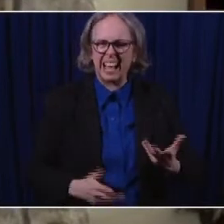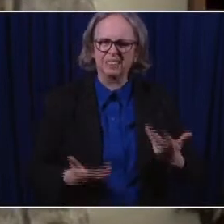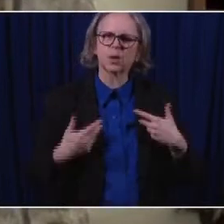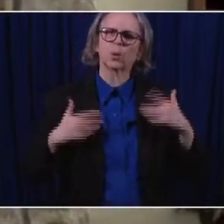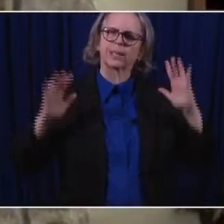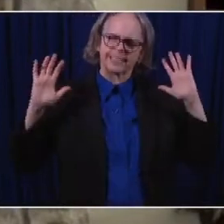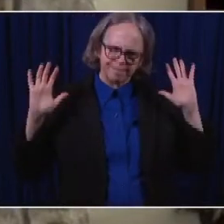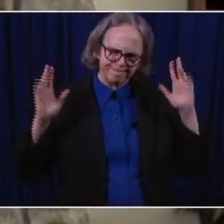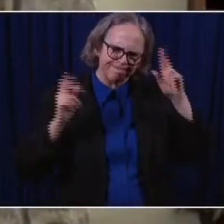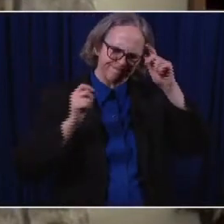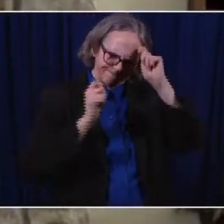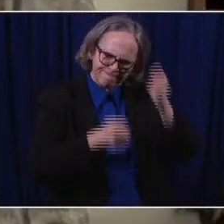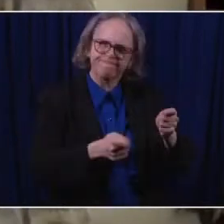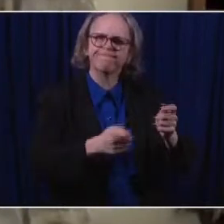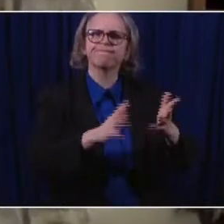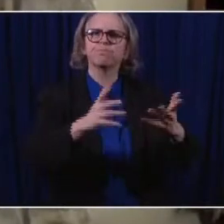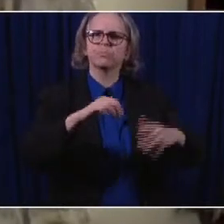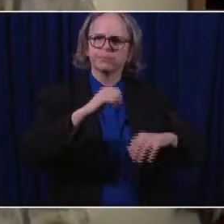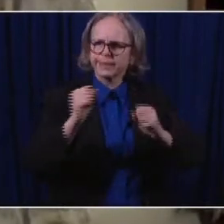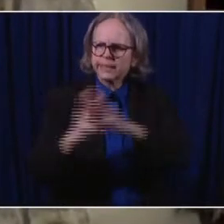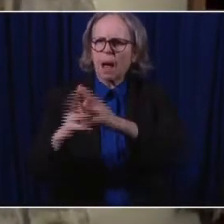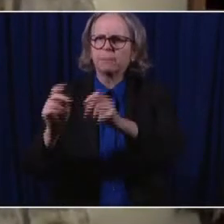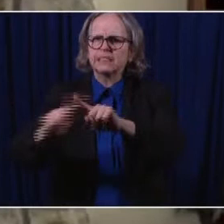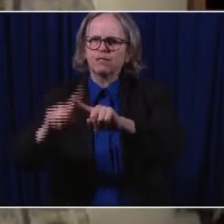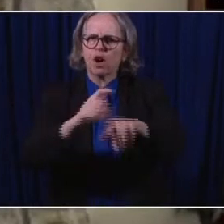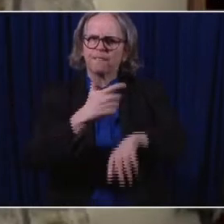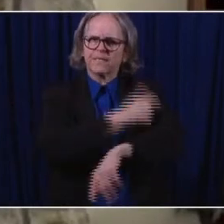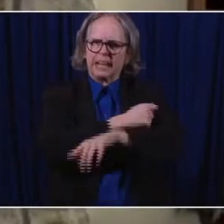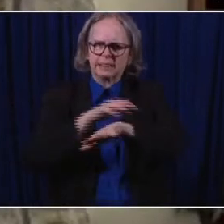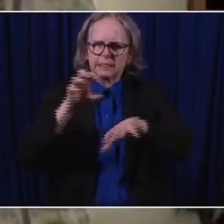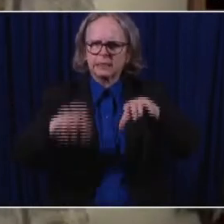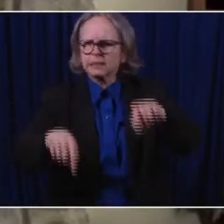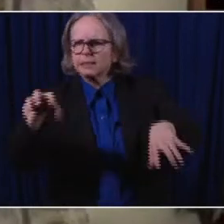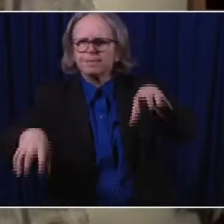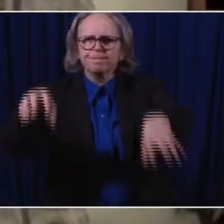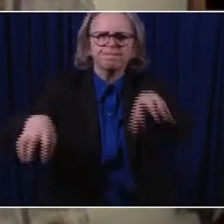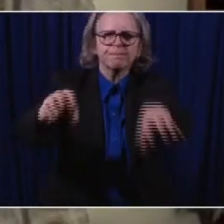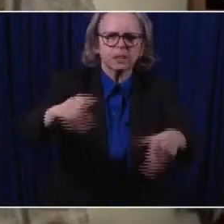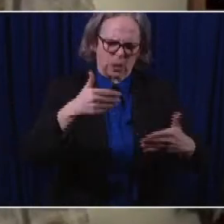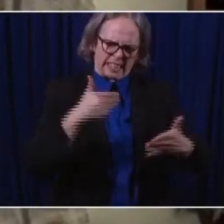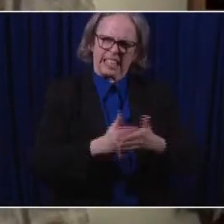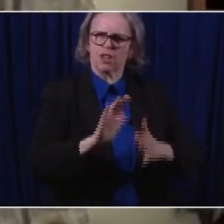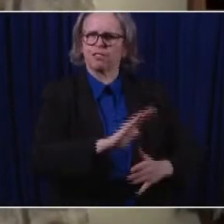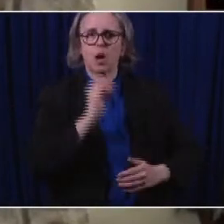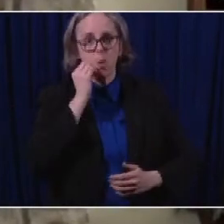to get a vaccine. So the area